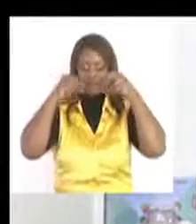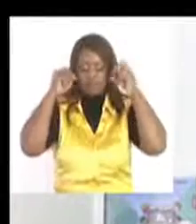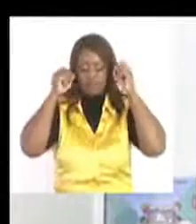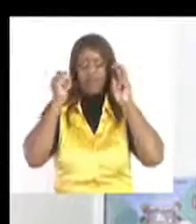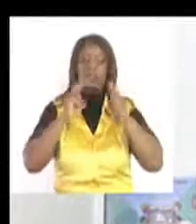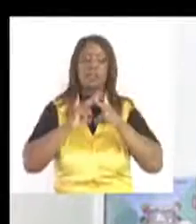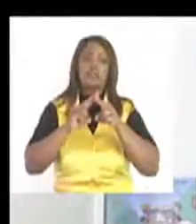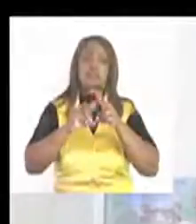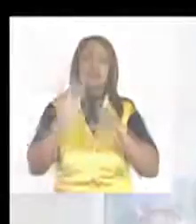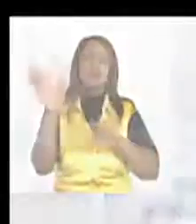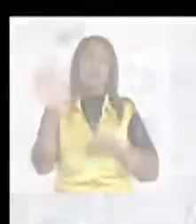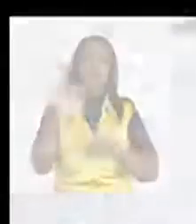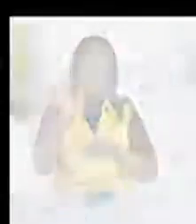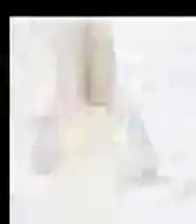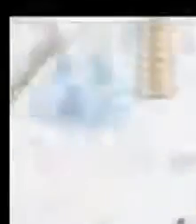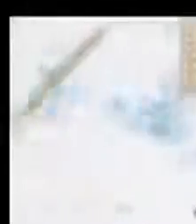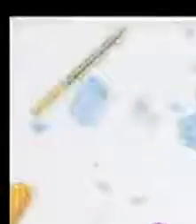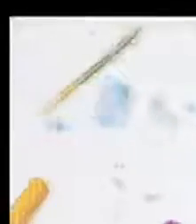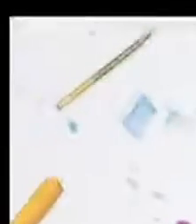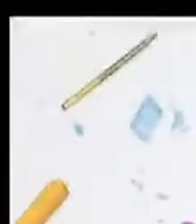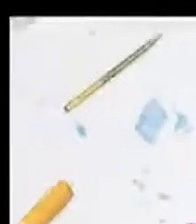bye-bye.